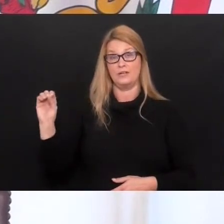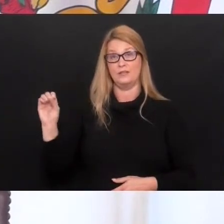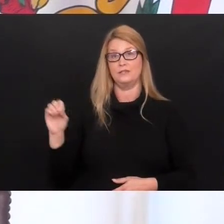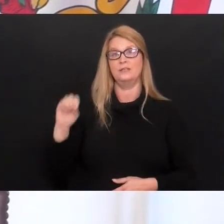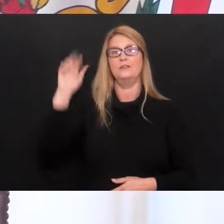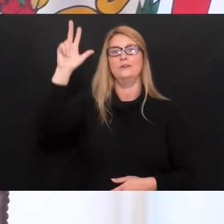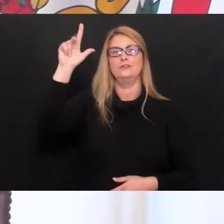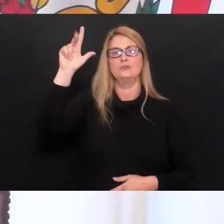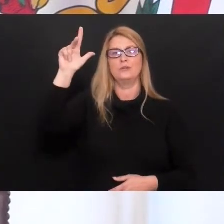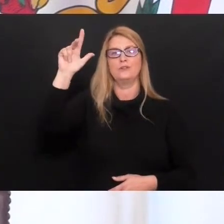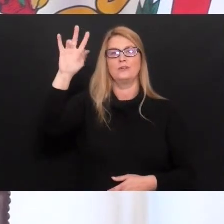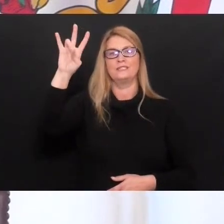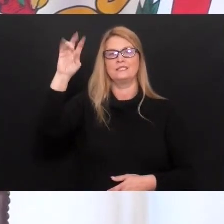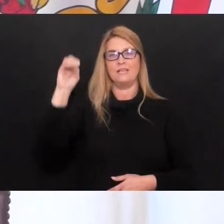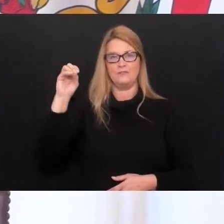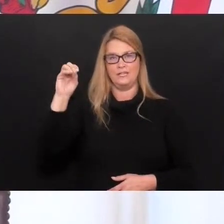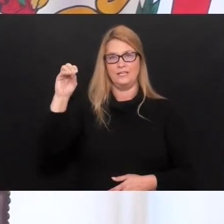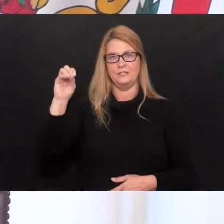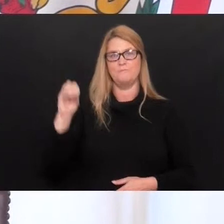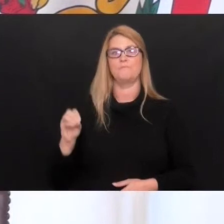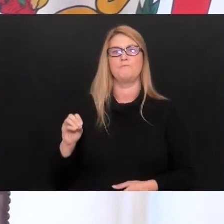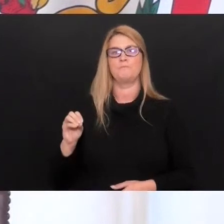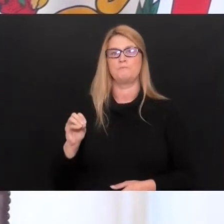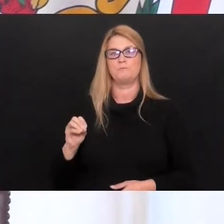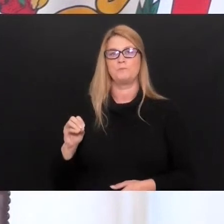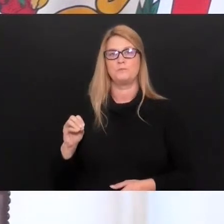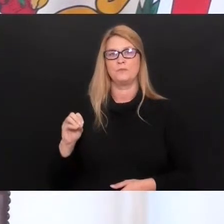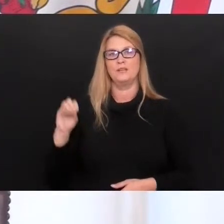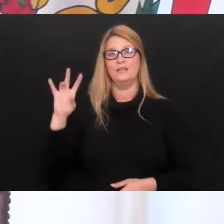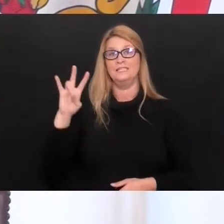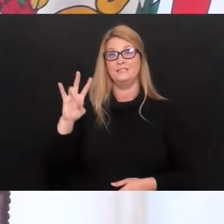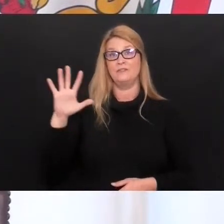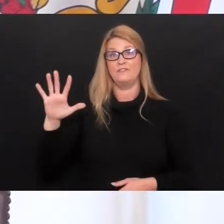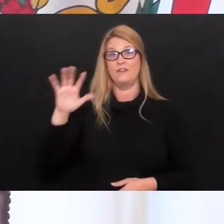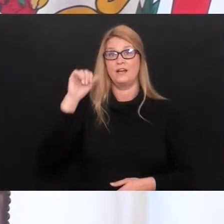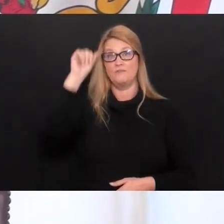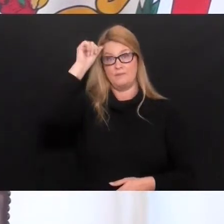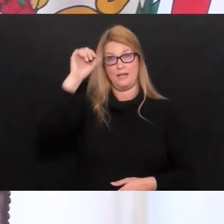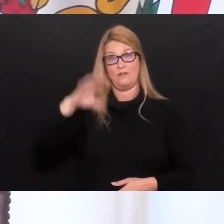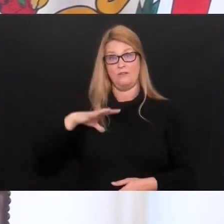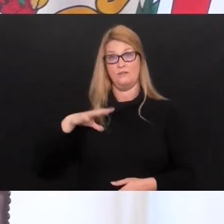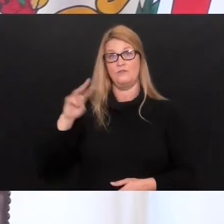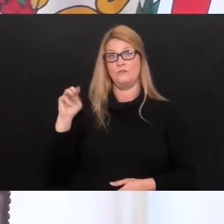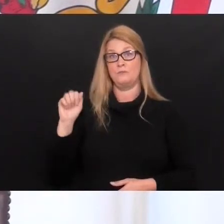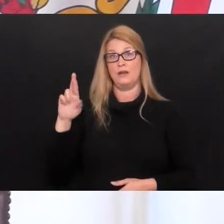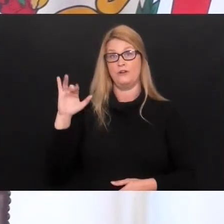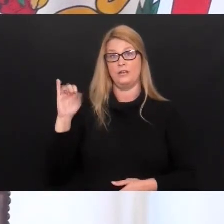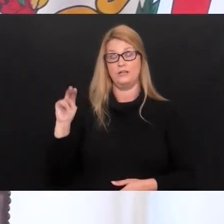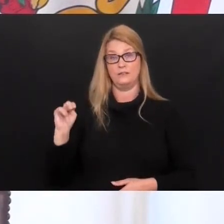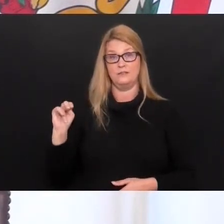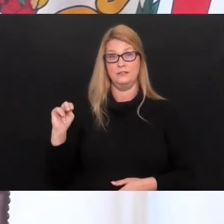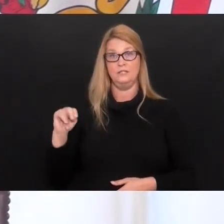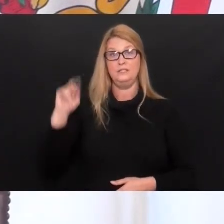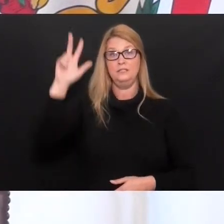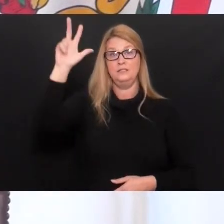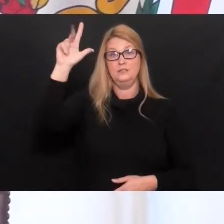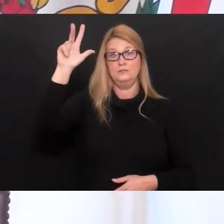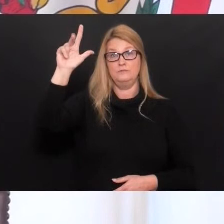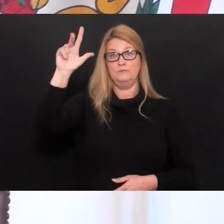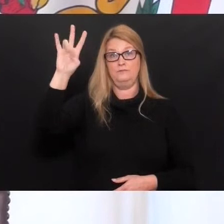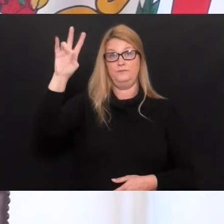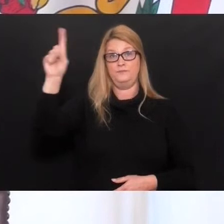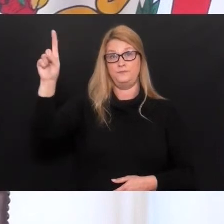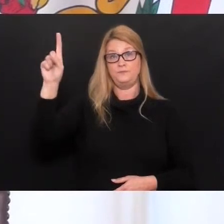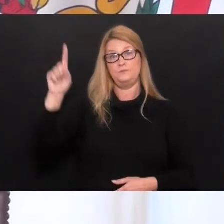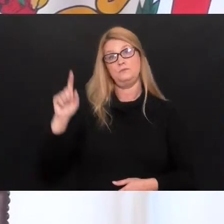Our 2,370th death, a 75-year-old male from Marion County. Our